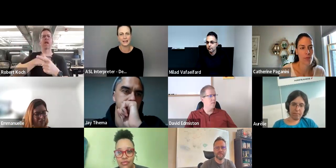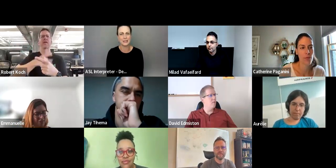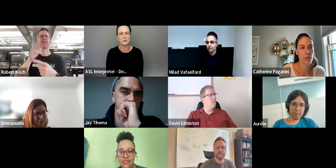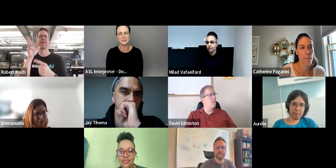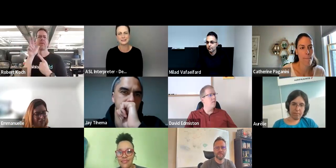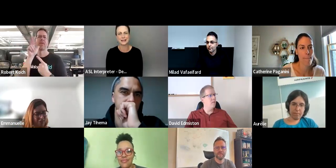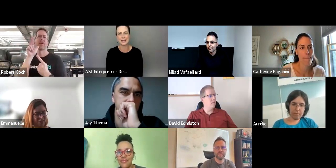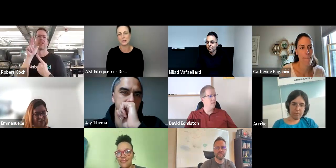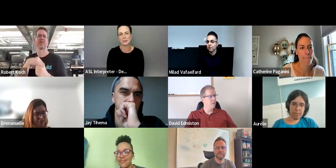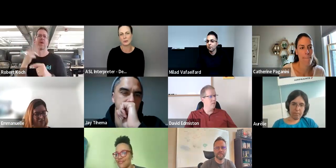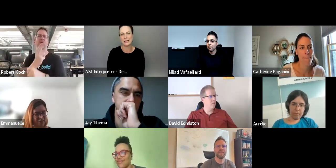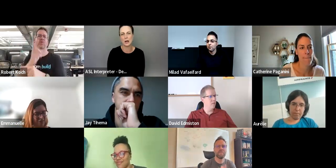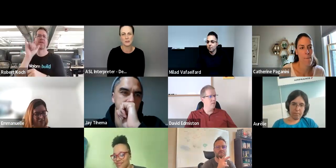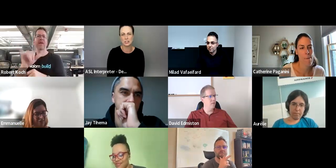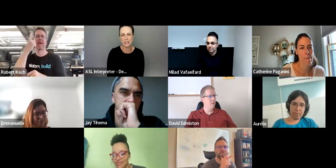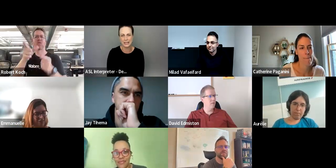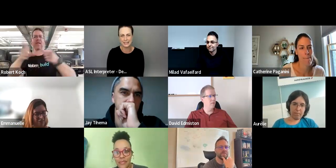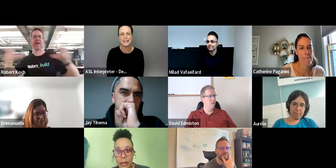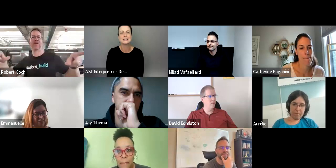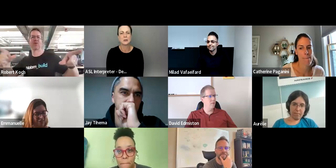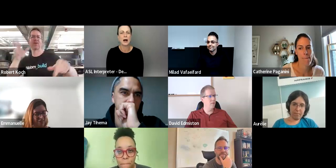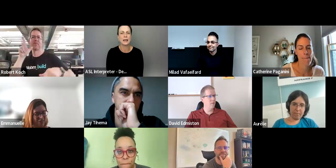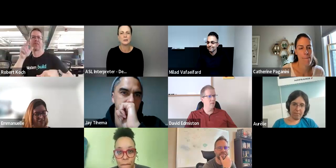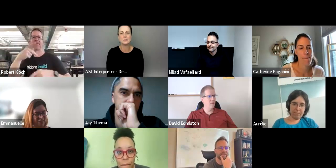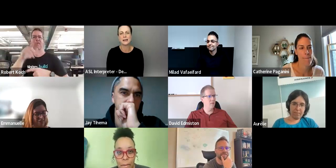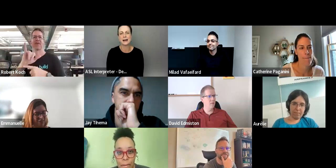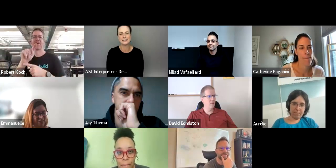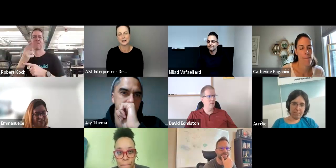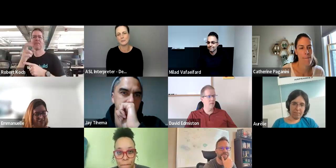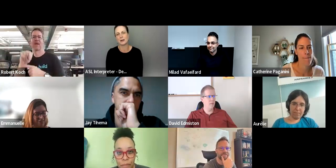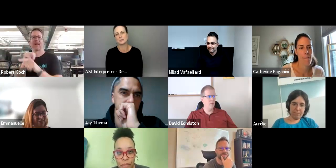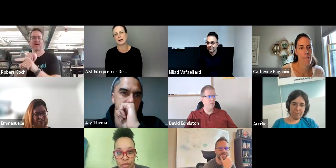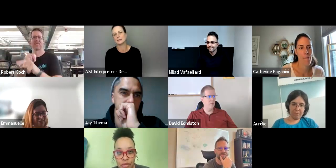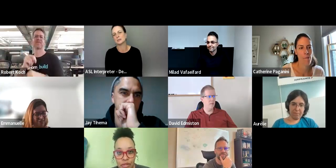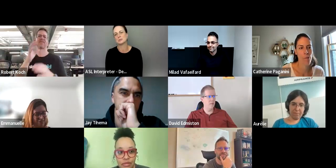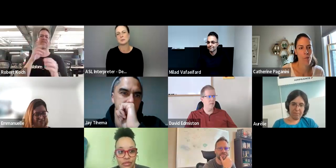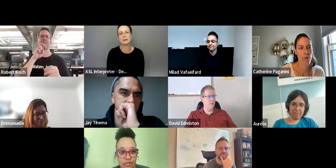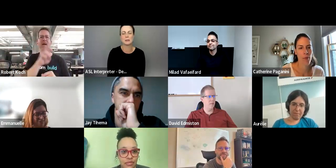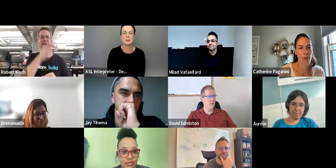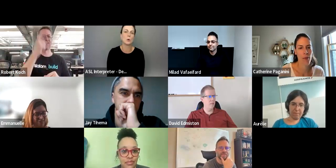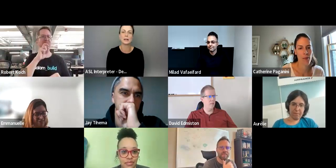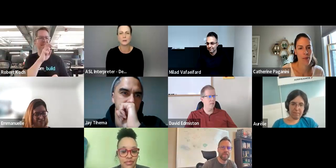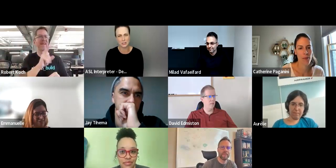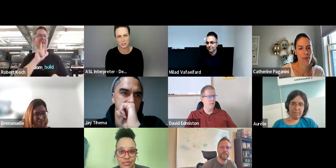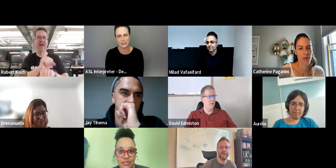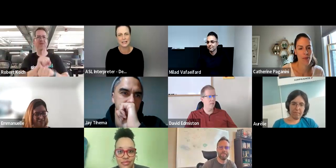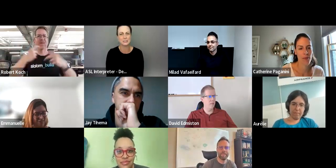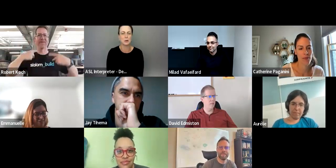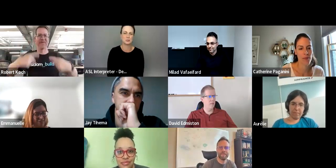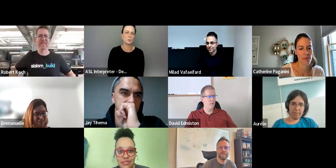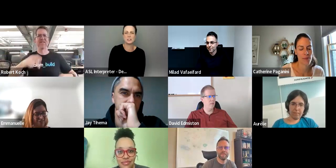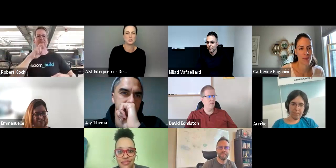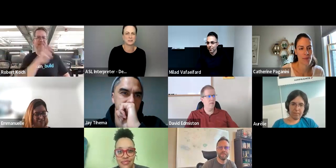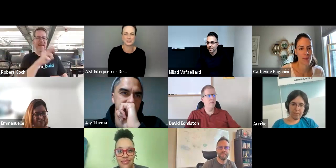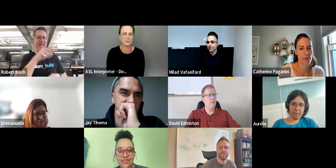and he uses like a 3 on the chin. So I use that when I'm trying to speak more internationally, as